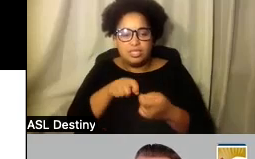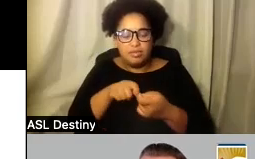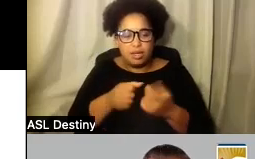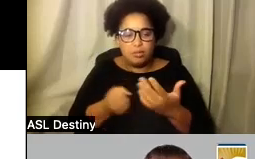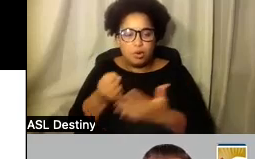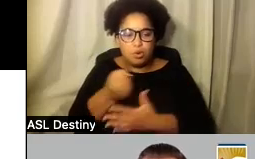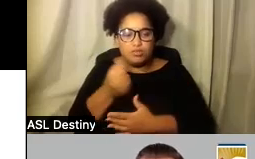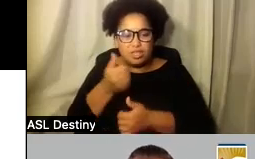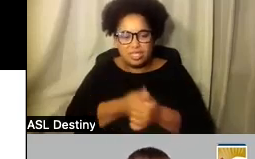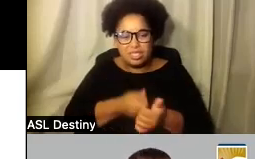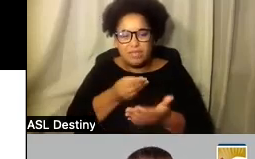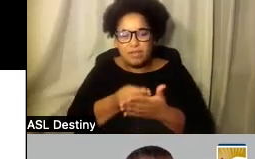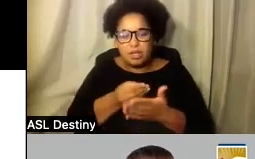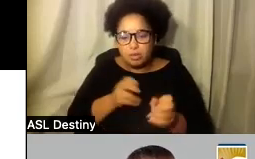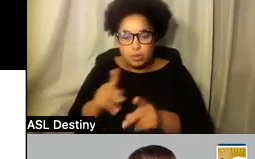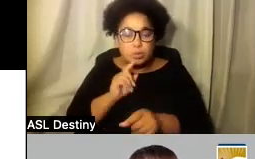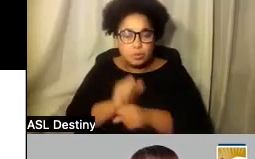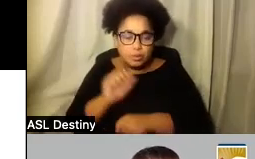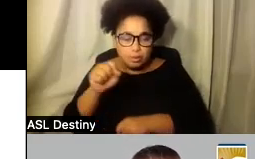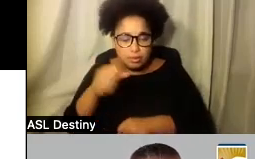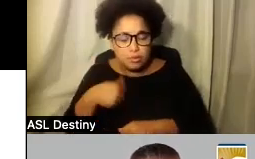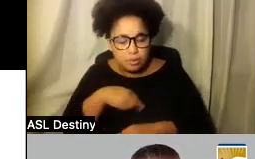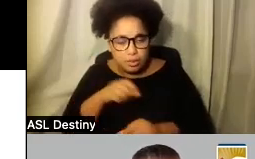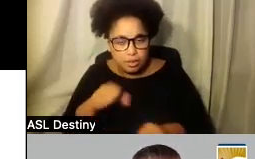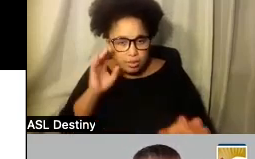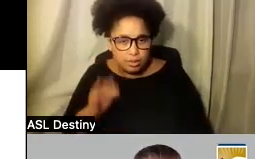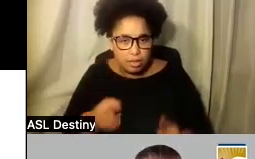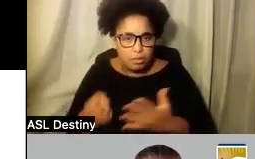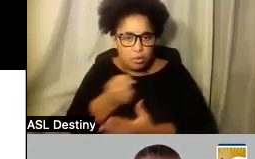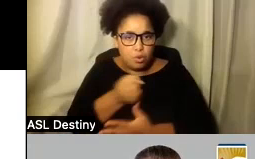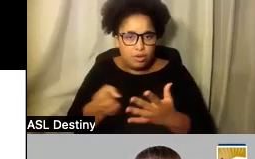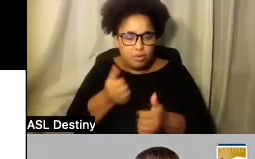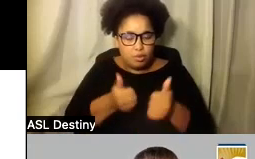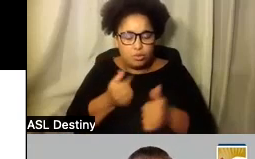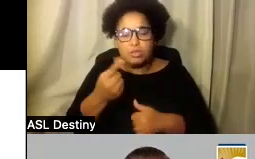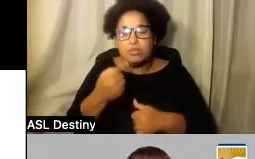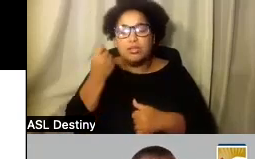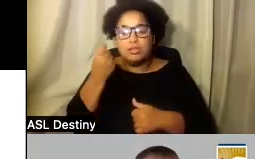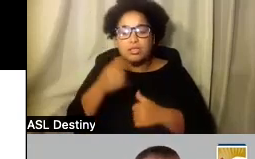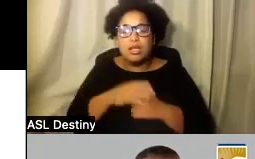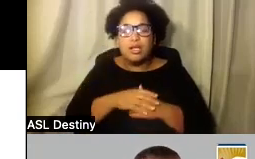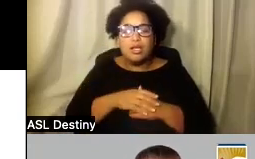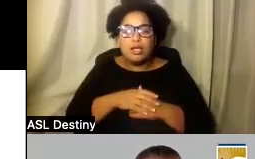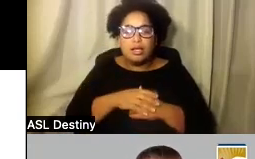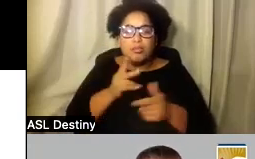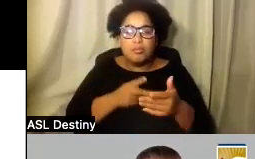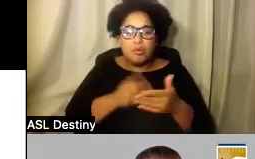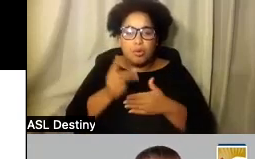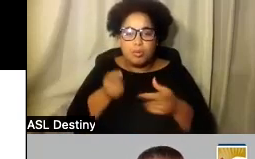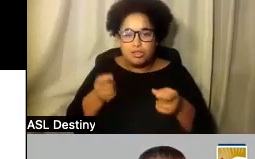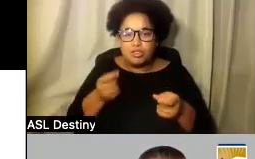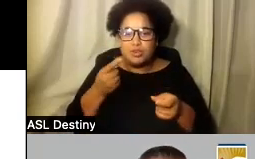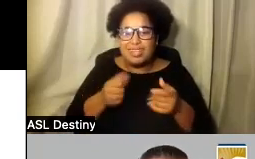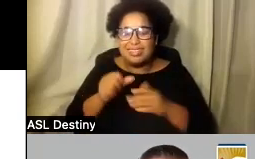do. As essentially the administrator of the program at the state's level, we do prioritize what we're